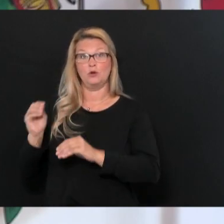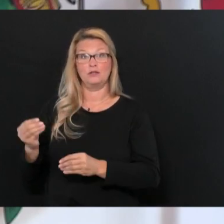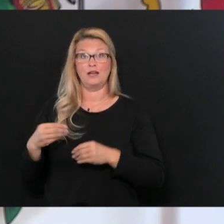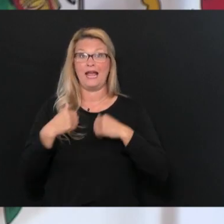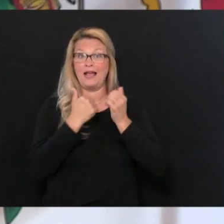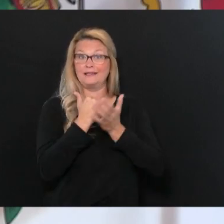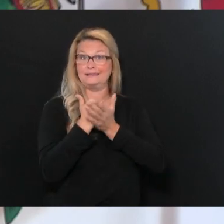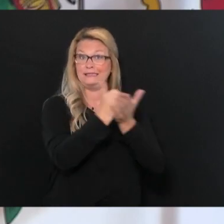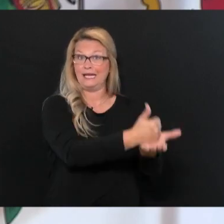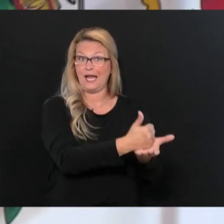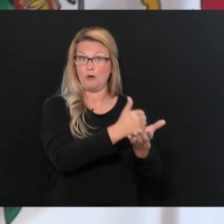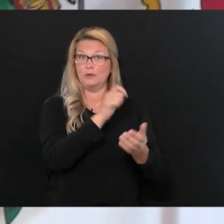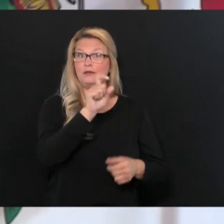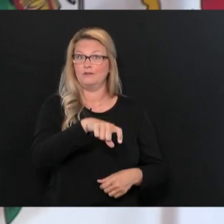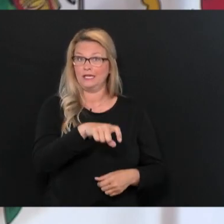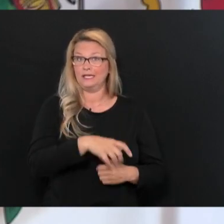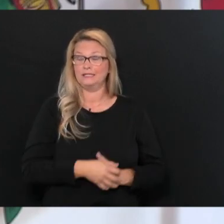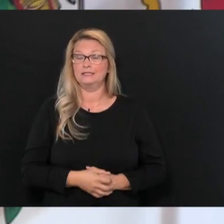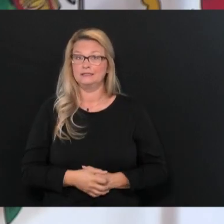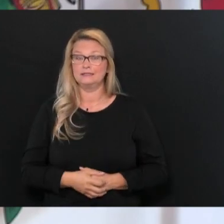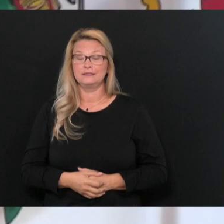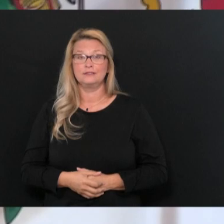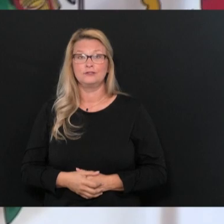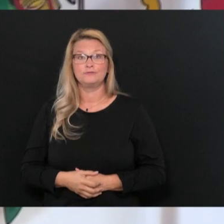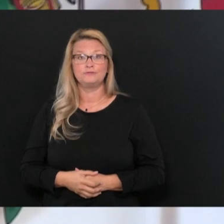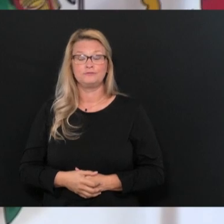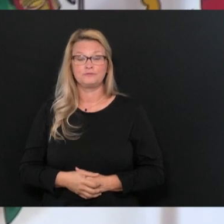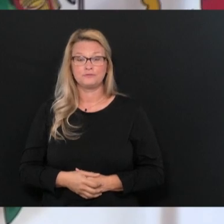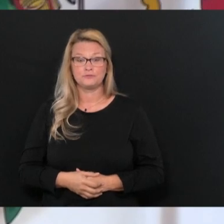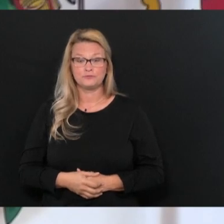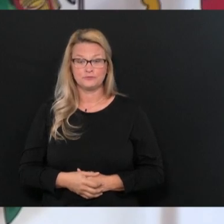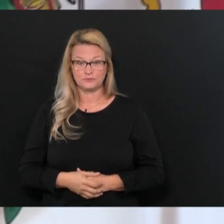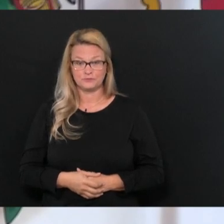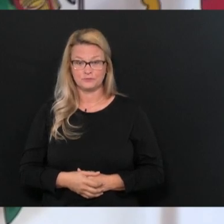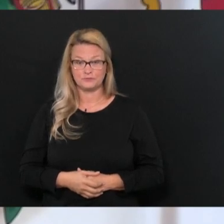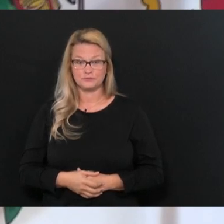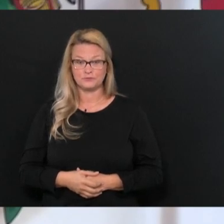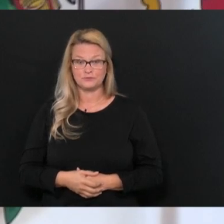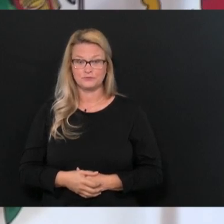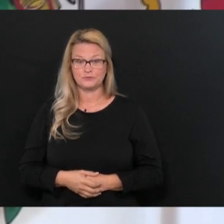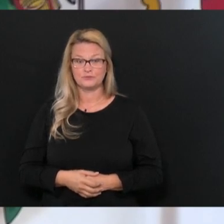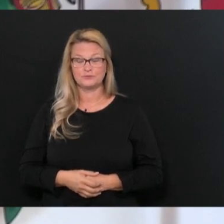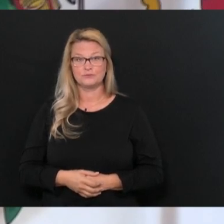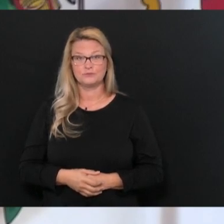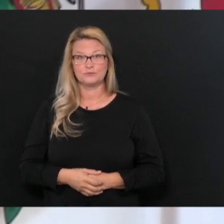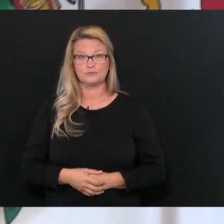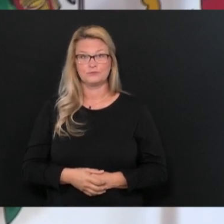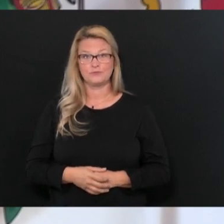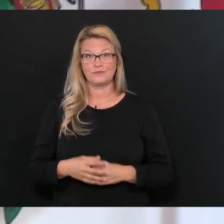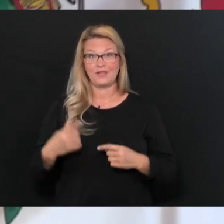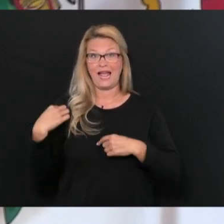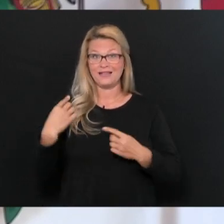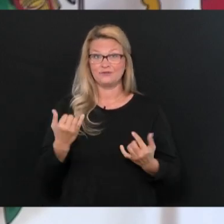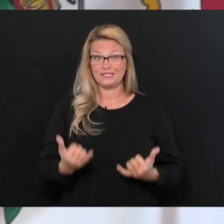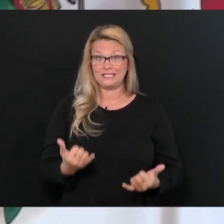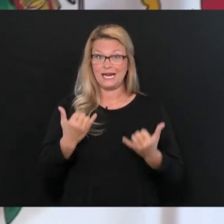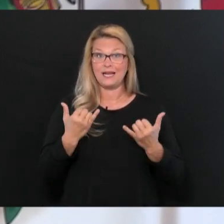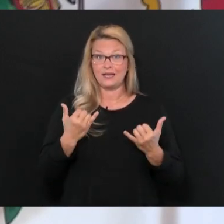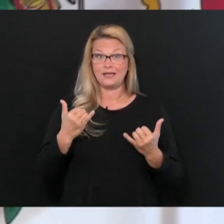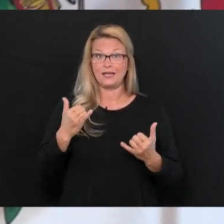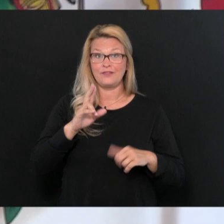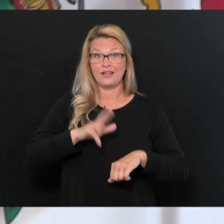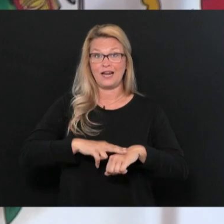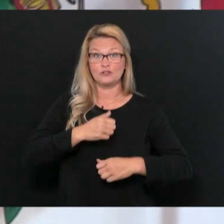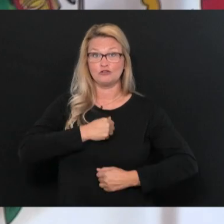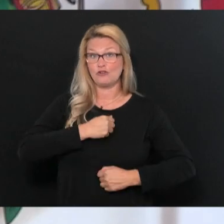to the state when needed. Now get this, this is the stuff I want to really get into. As of today, the Guard